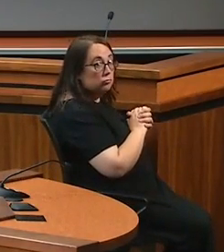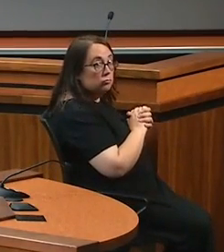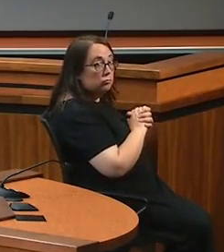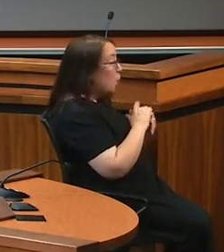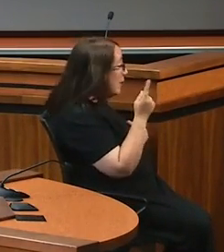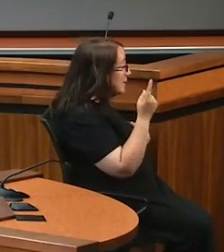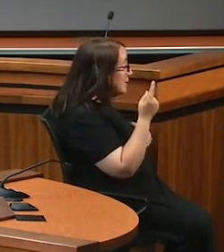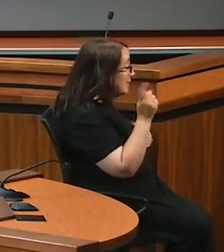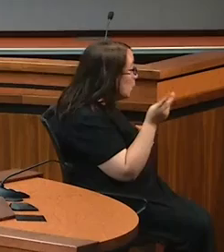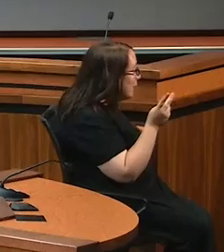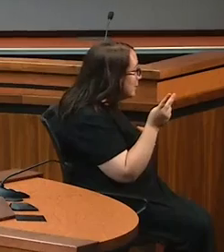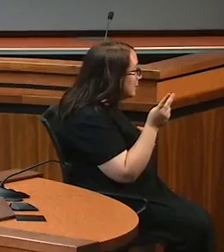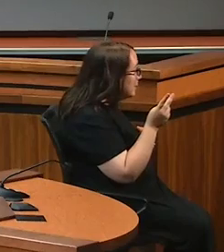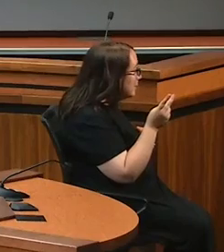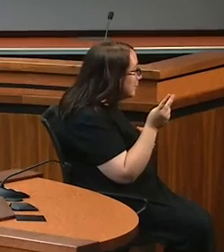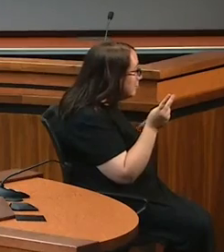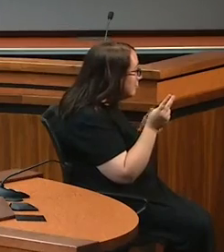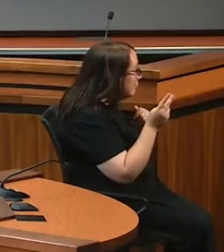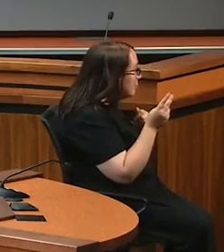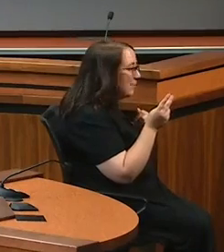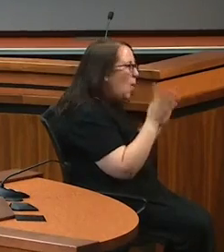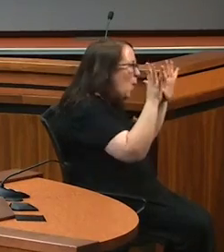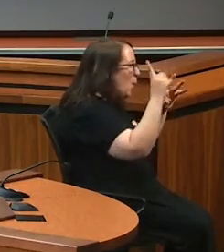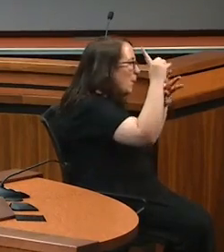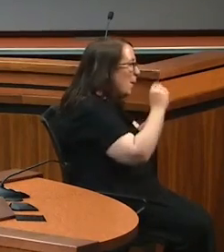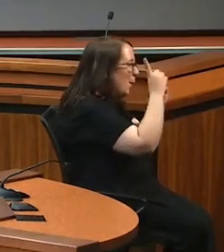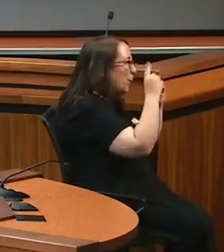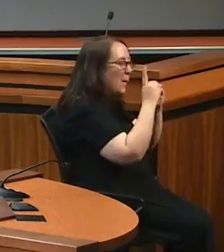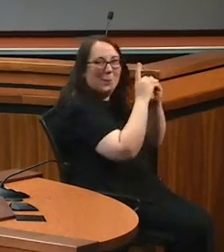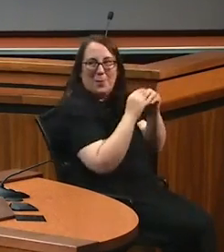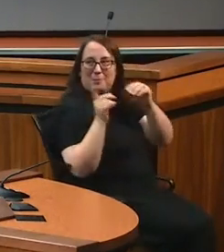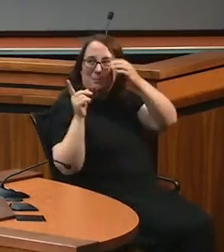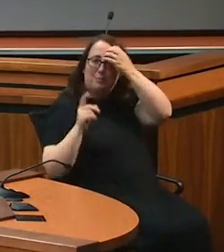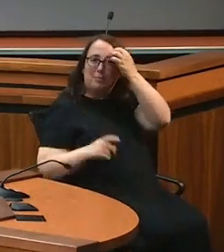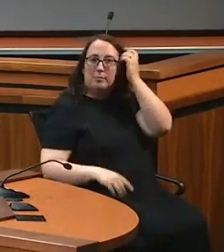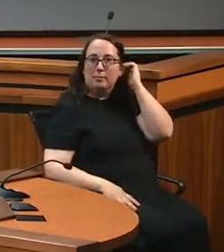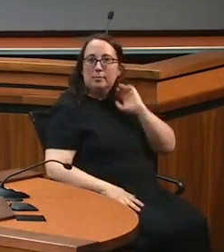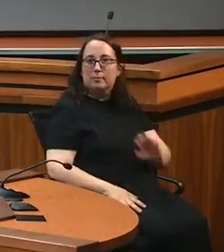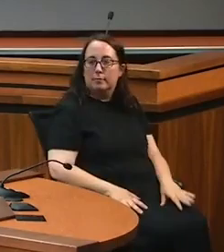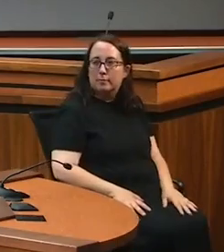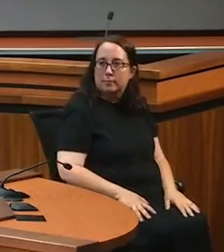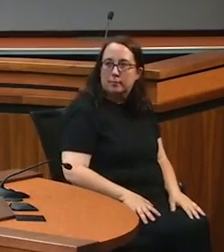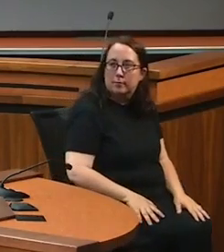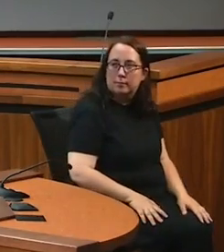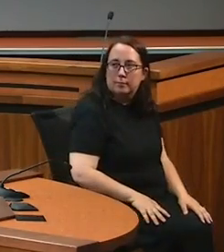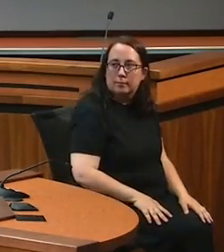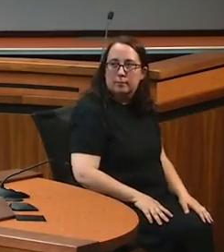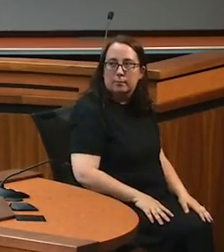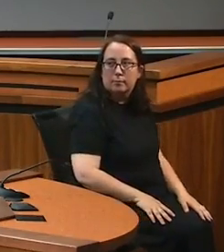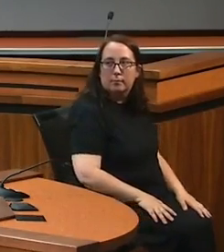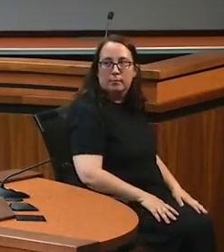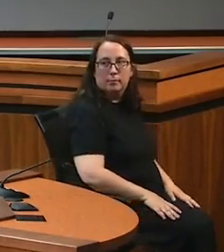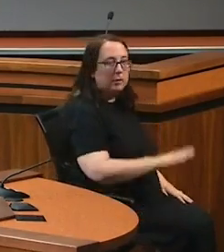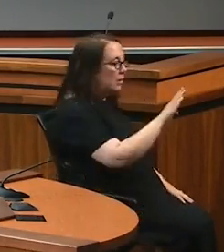Going once, going twice? All right. Here's one. Great. I'd just like to say, Barrington